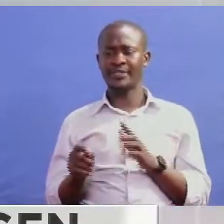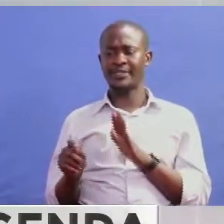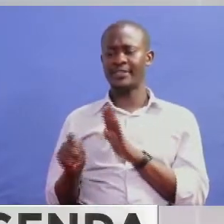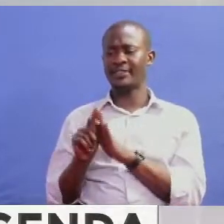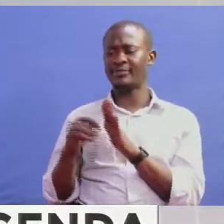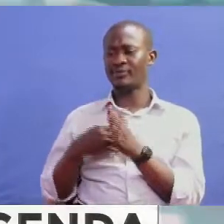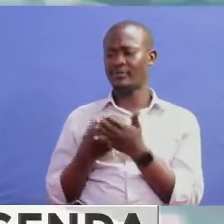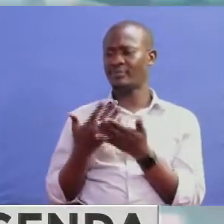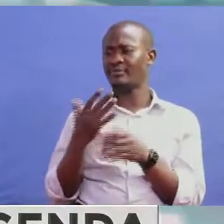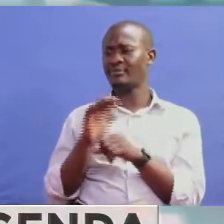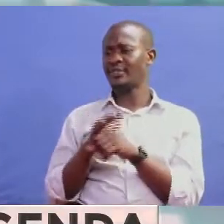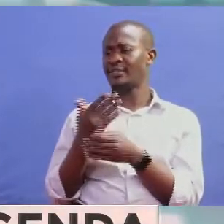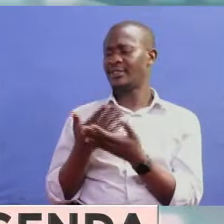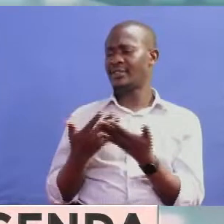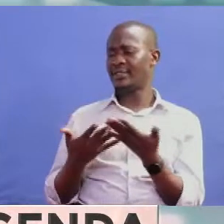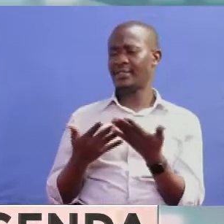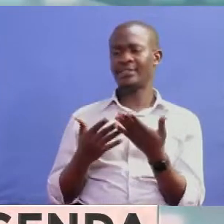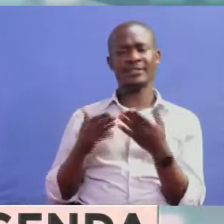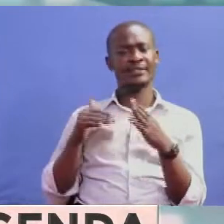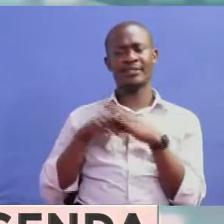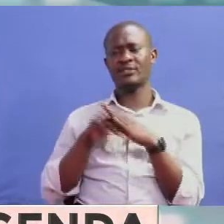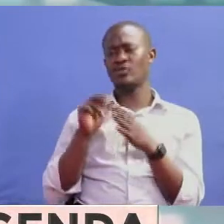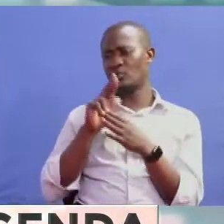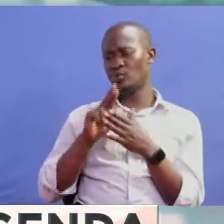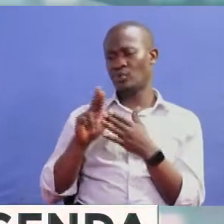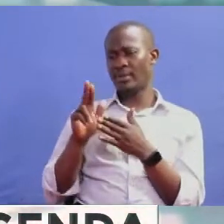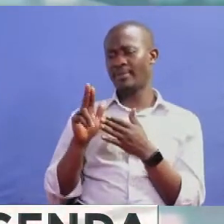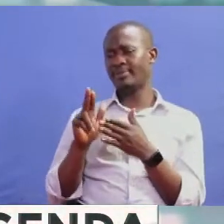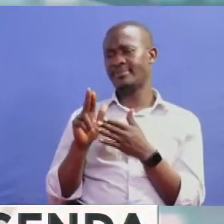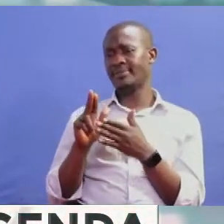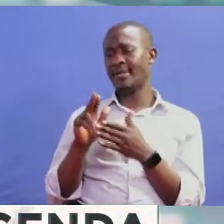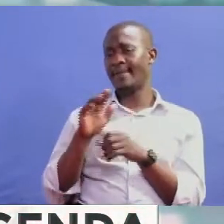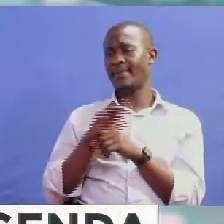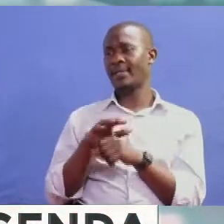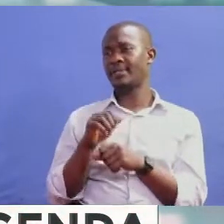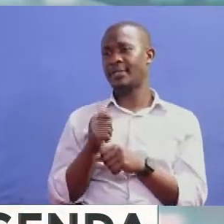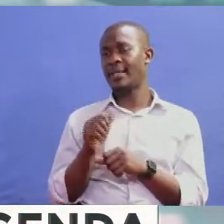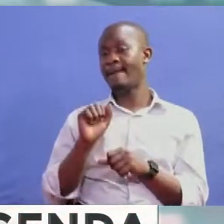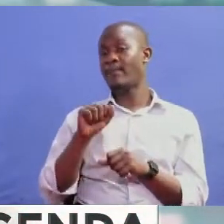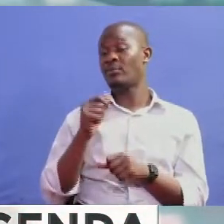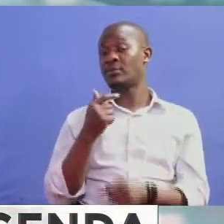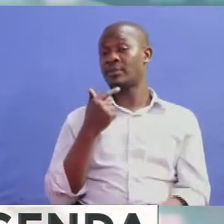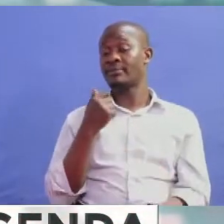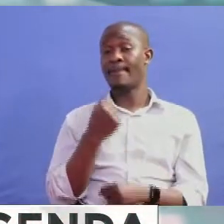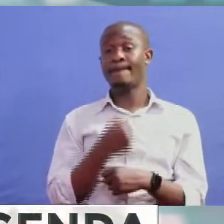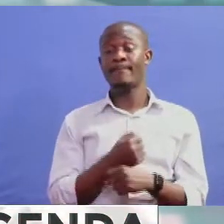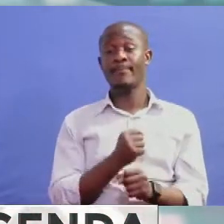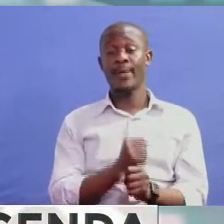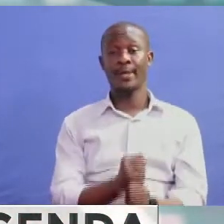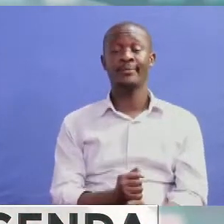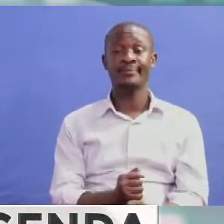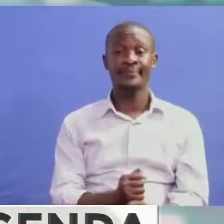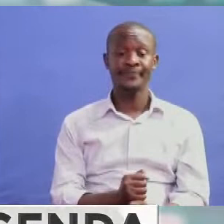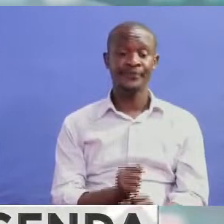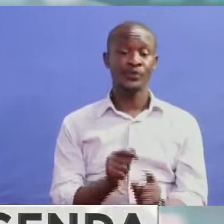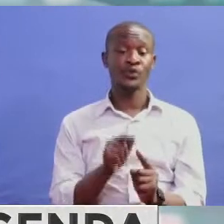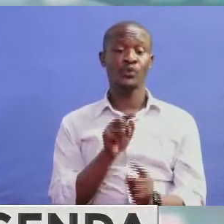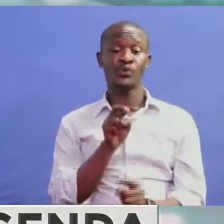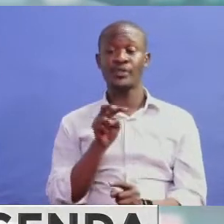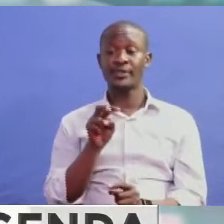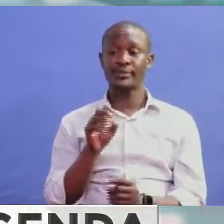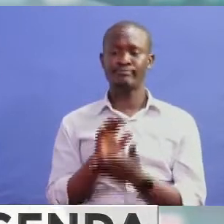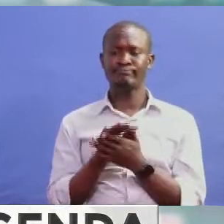the pricing, the accessibility, the usability, and many other. You could also set to check the